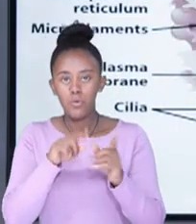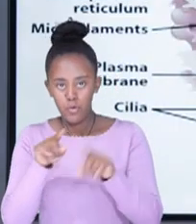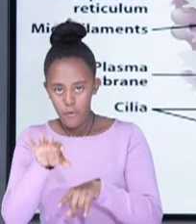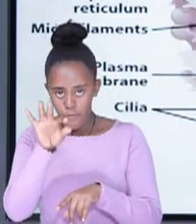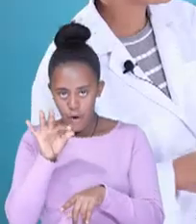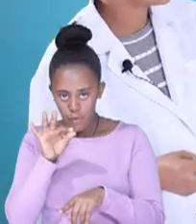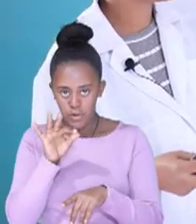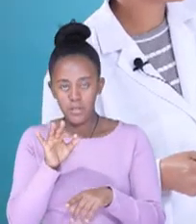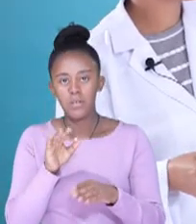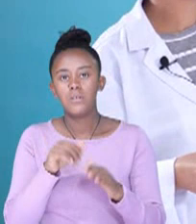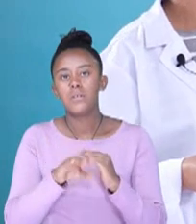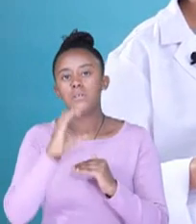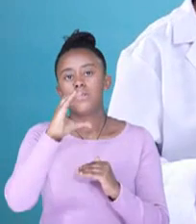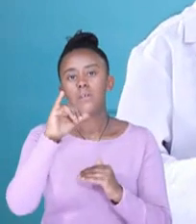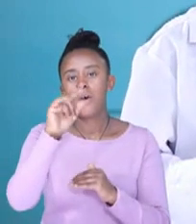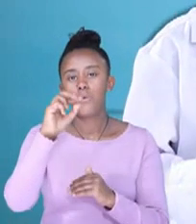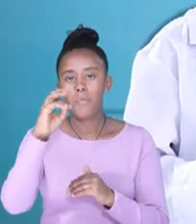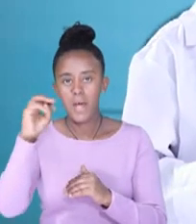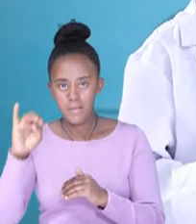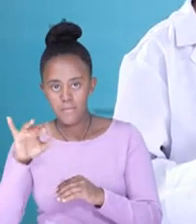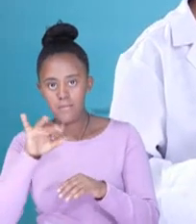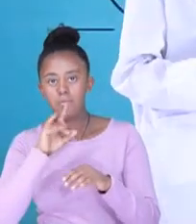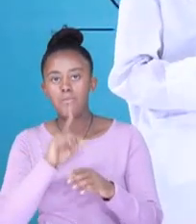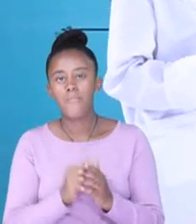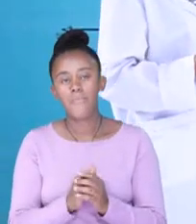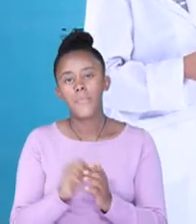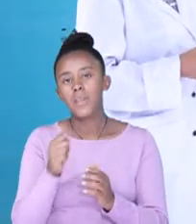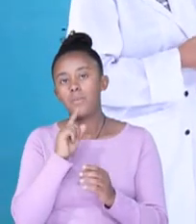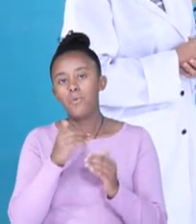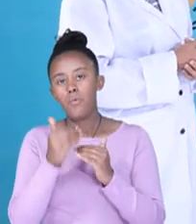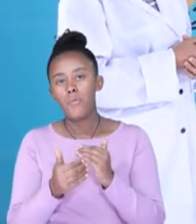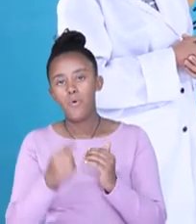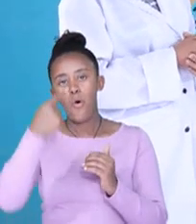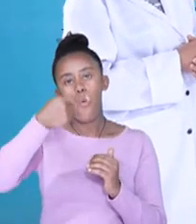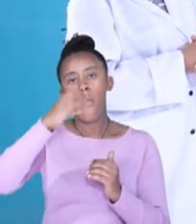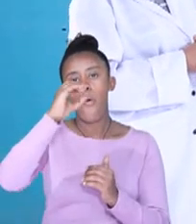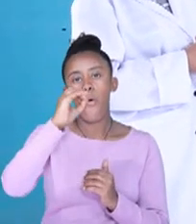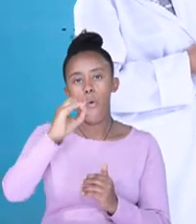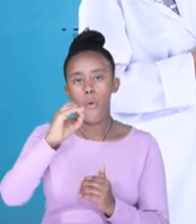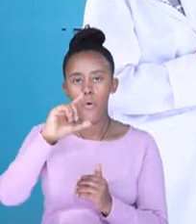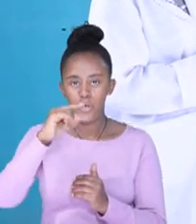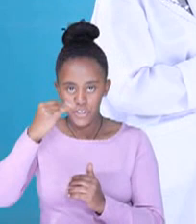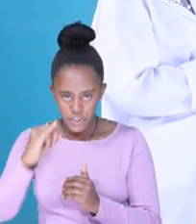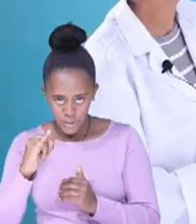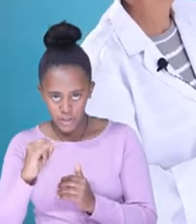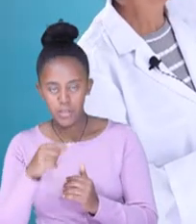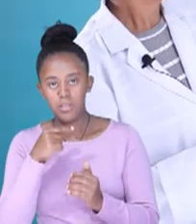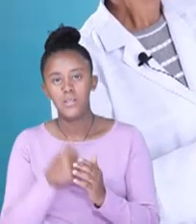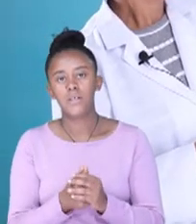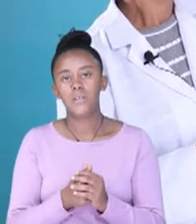found in the cytoplasm. Next to the endoplasmic reticulum, we have Golgi Complex or Golgi